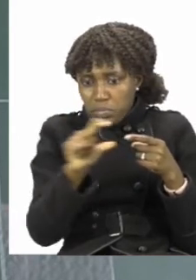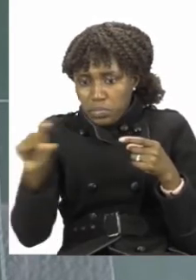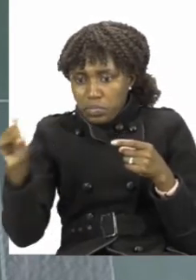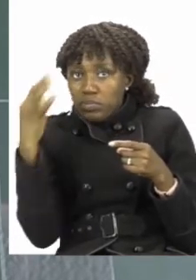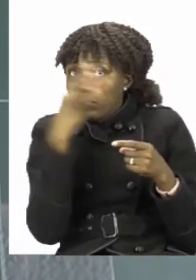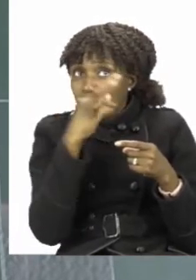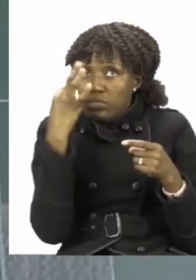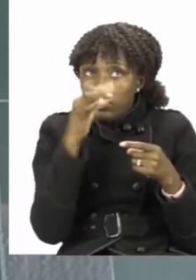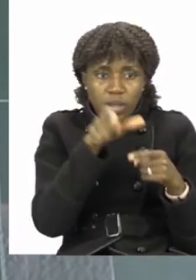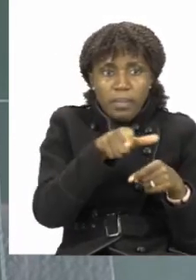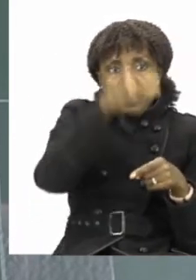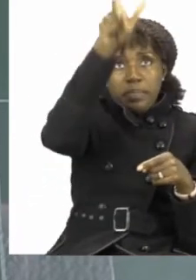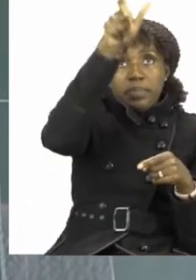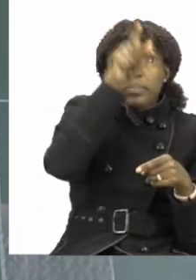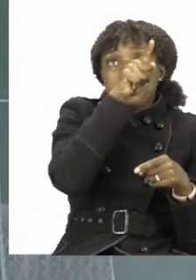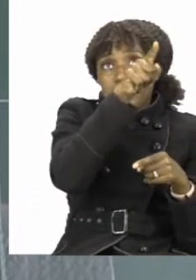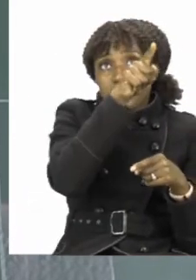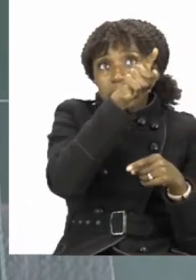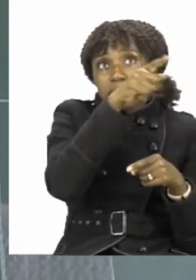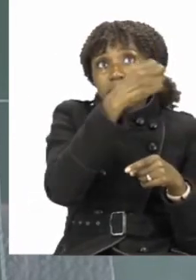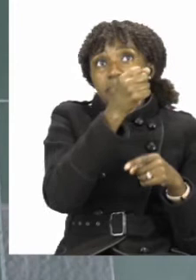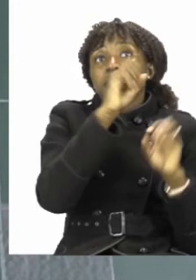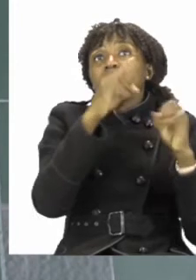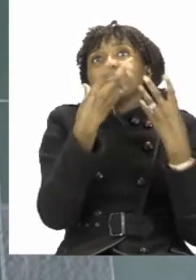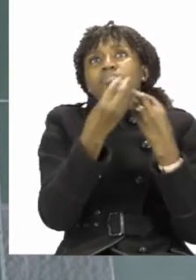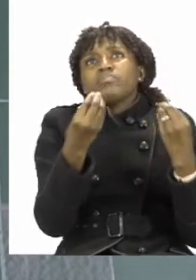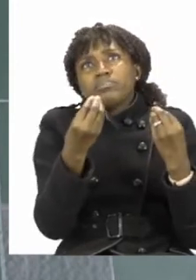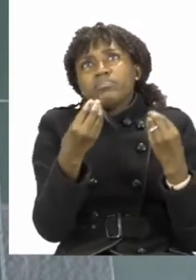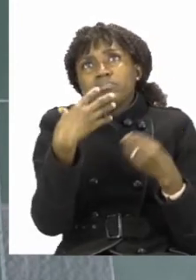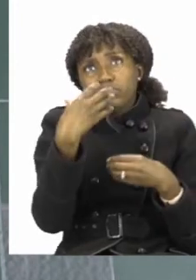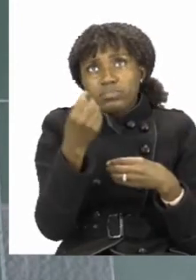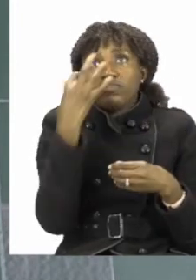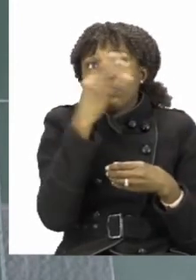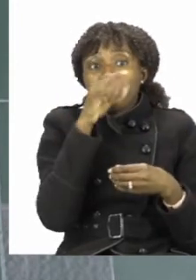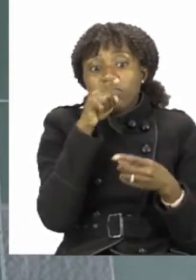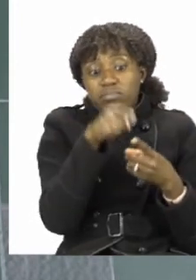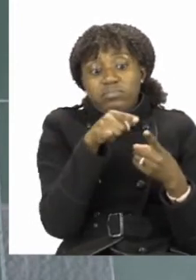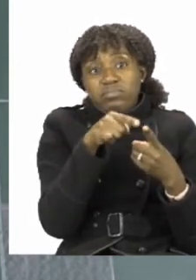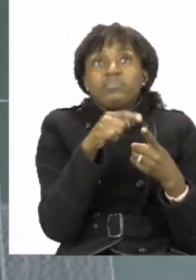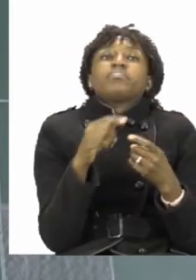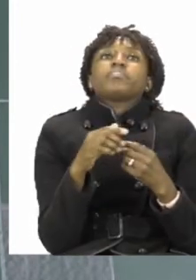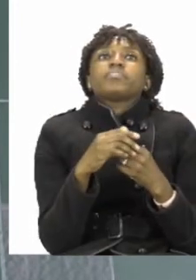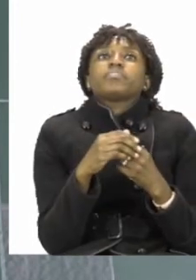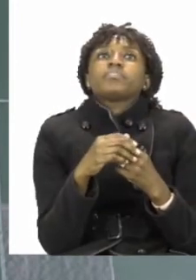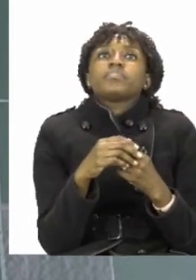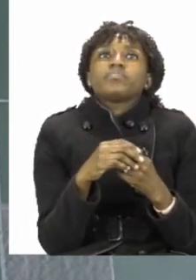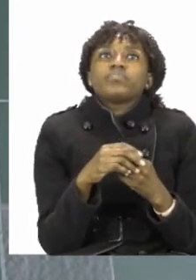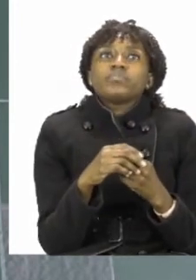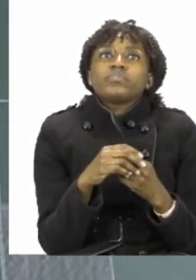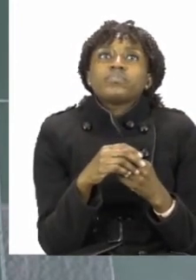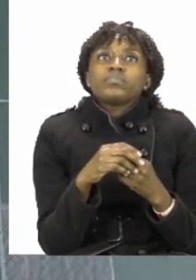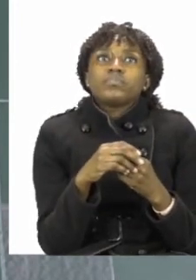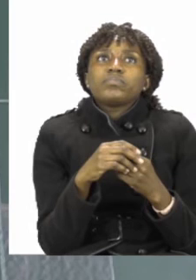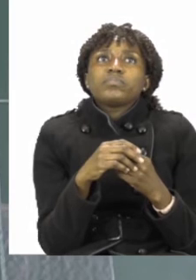flowers, but on the other side, on the sides, we have the number of children. So if